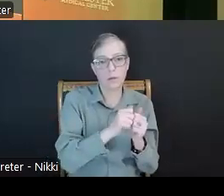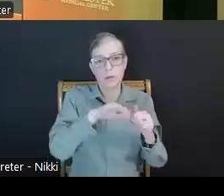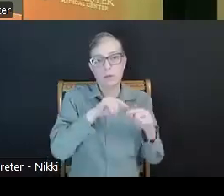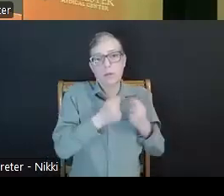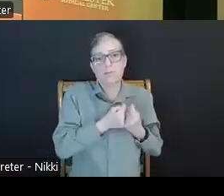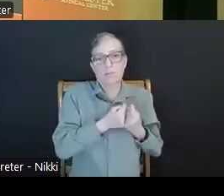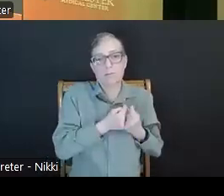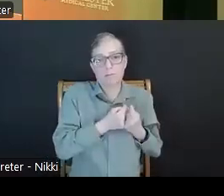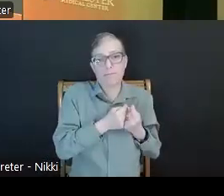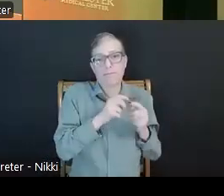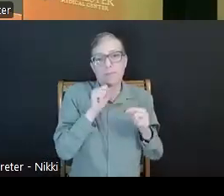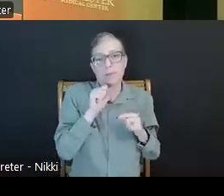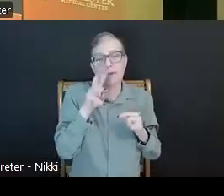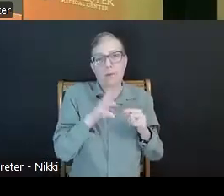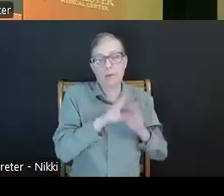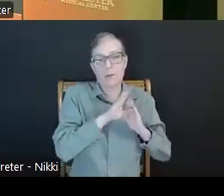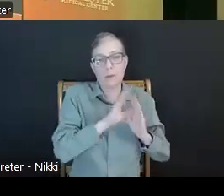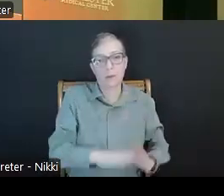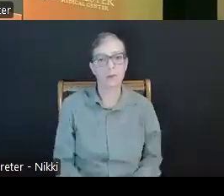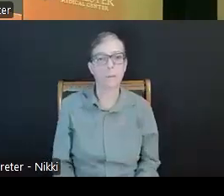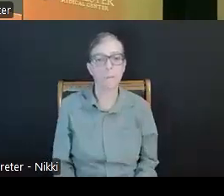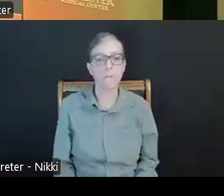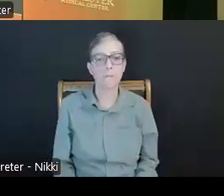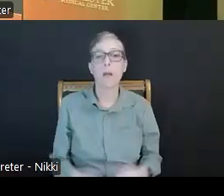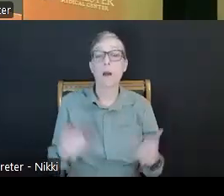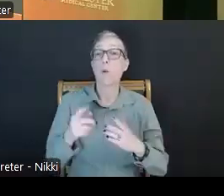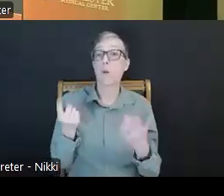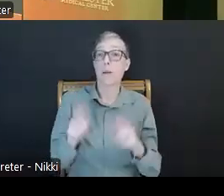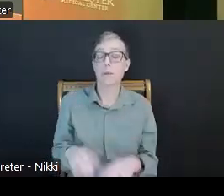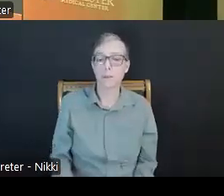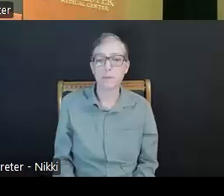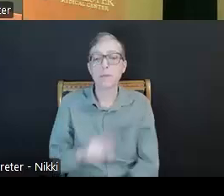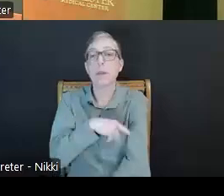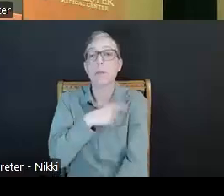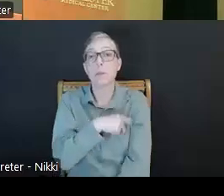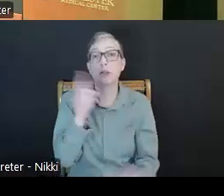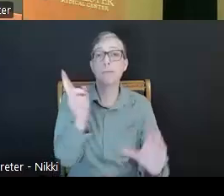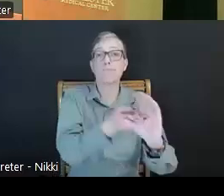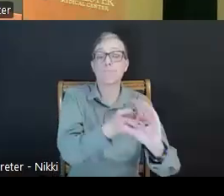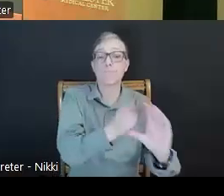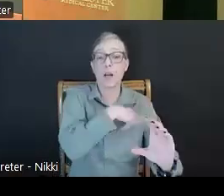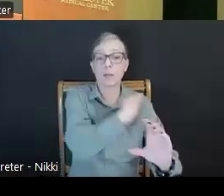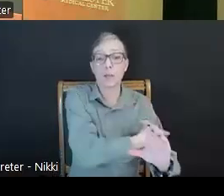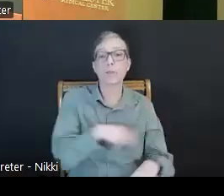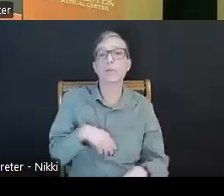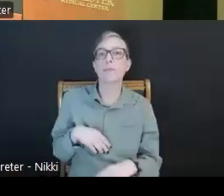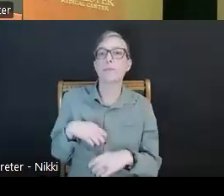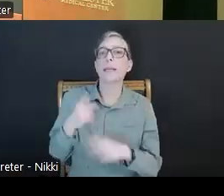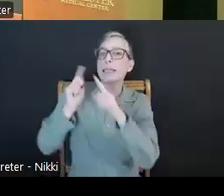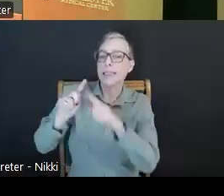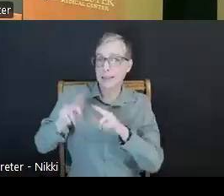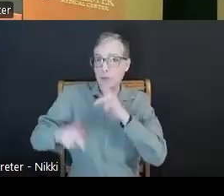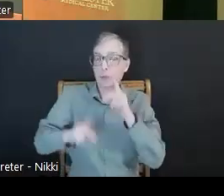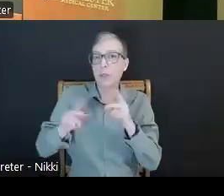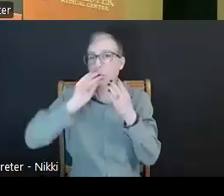The first thing that happens is when patients are admitted, there are people who write notes within the first 48 hours. Those are the people